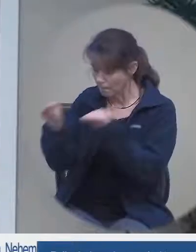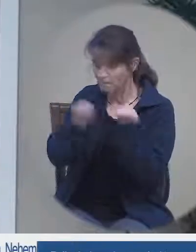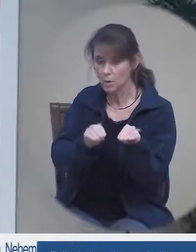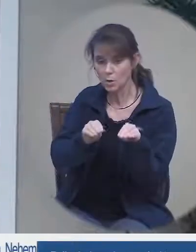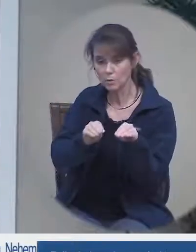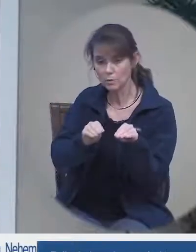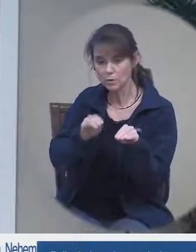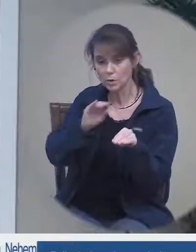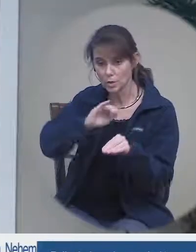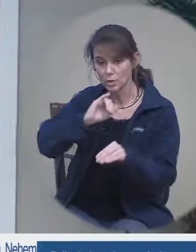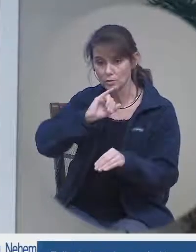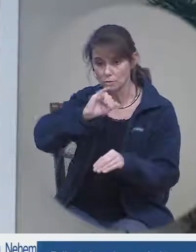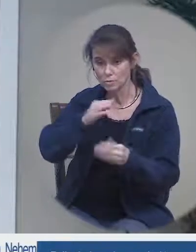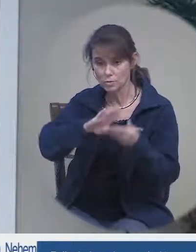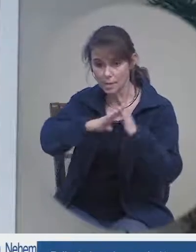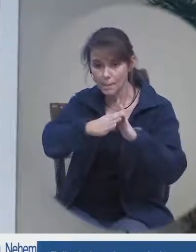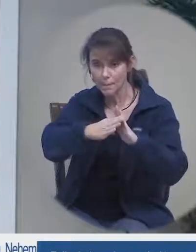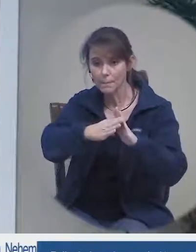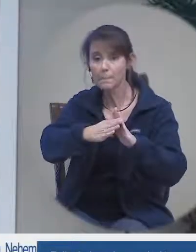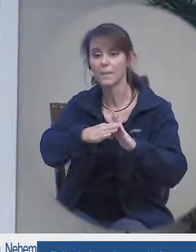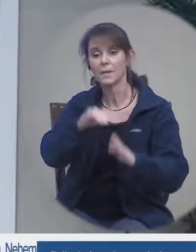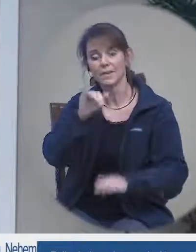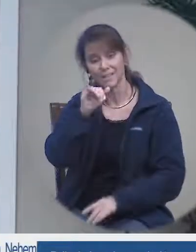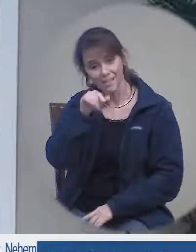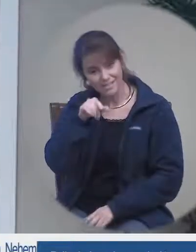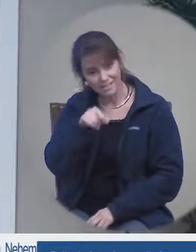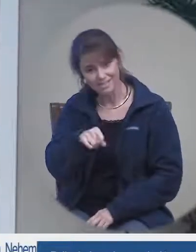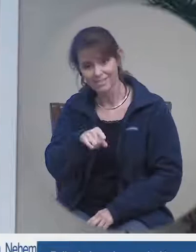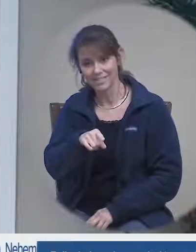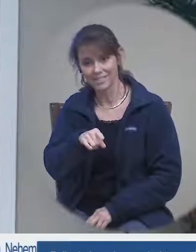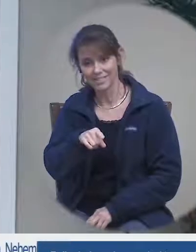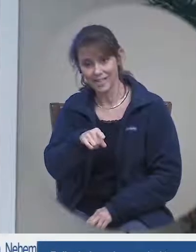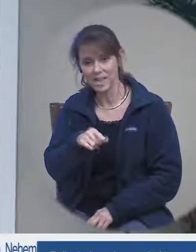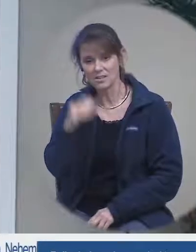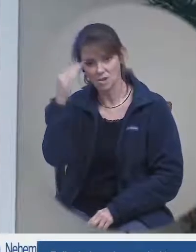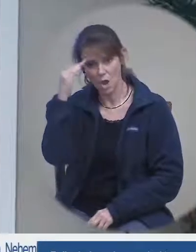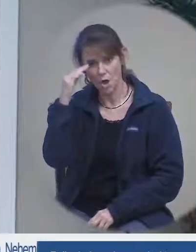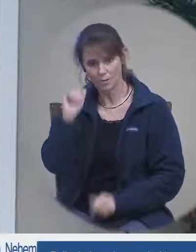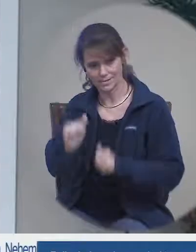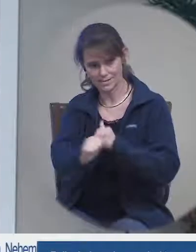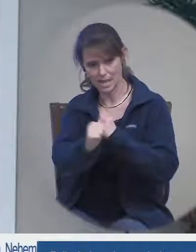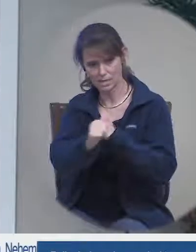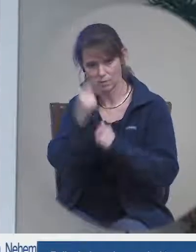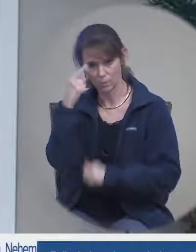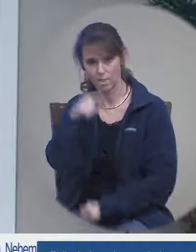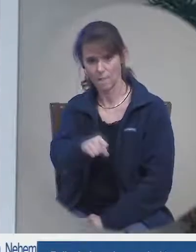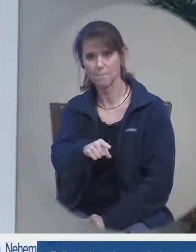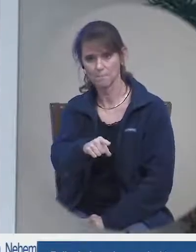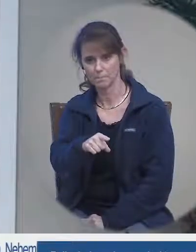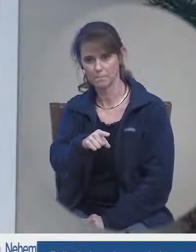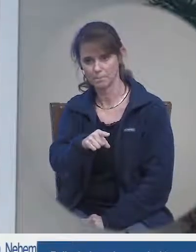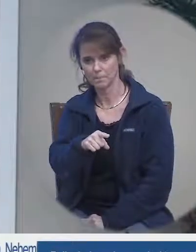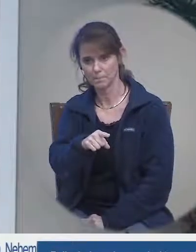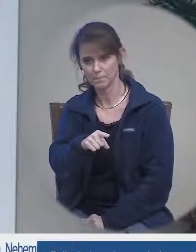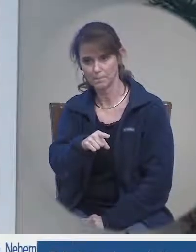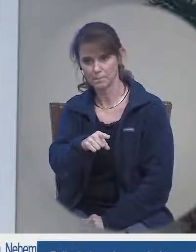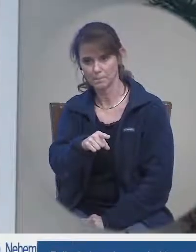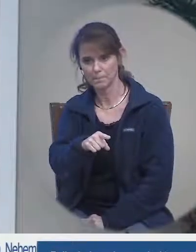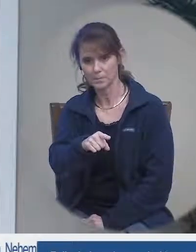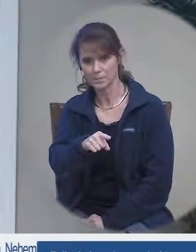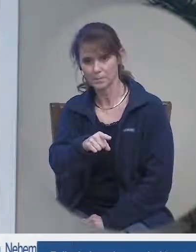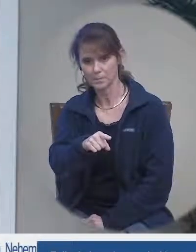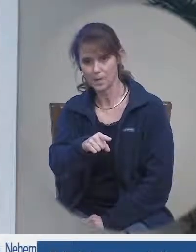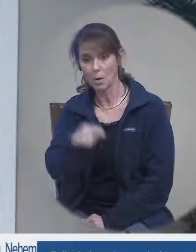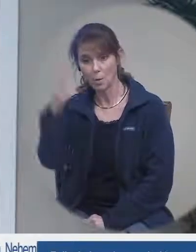targets of the enemy's focus. It was a sacrifice, and the people seemed